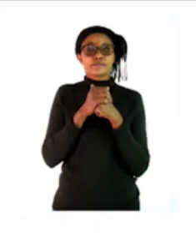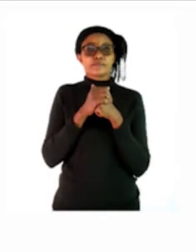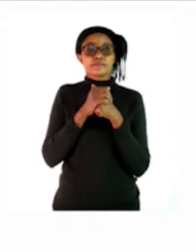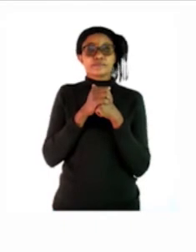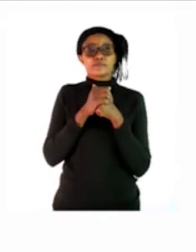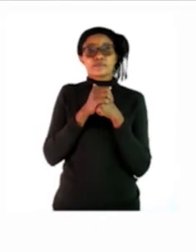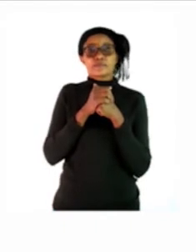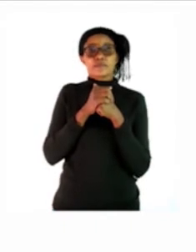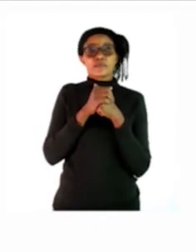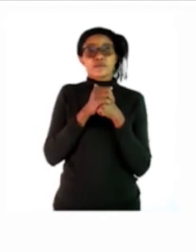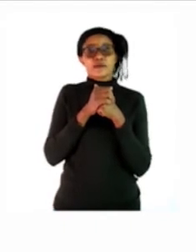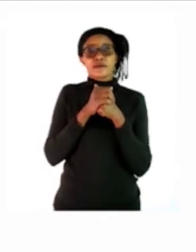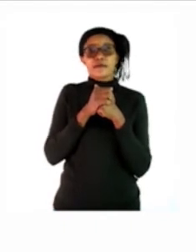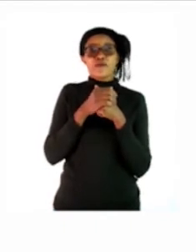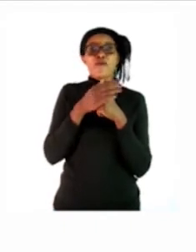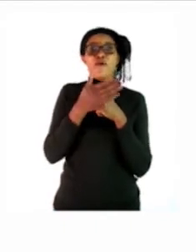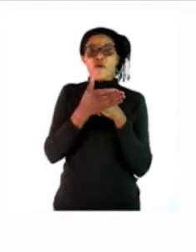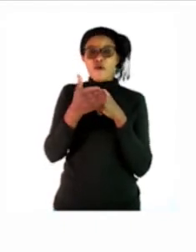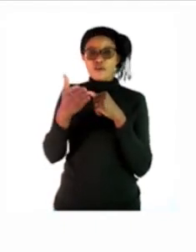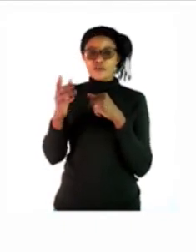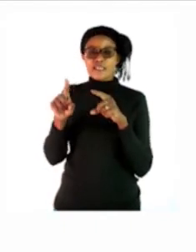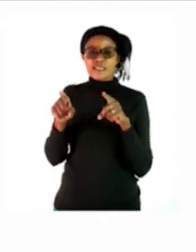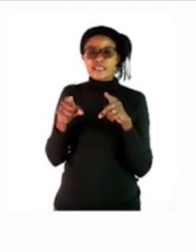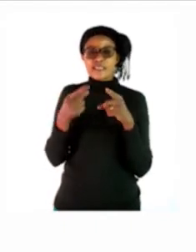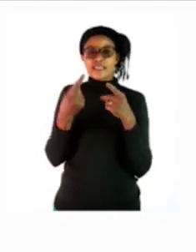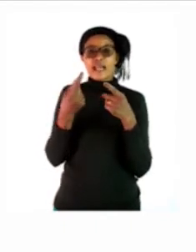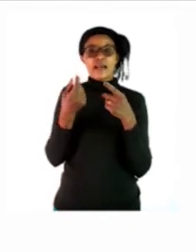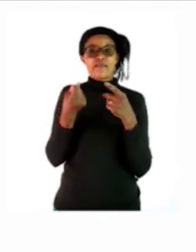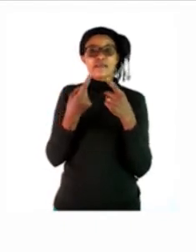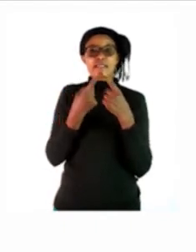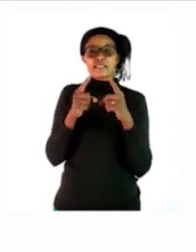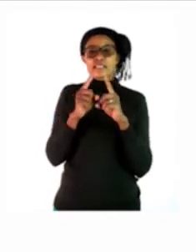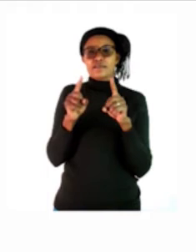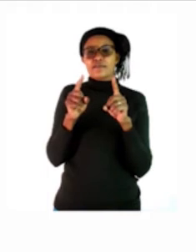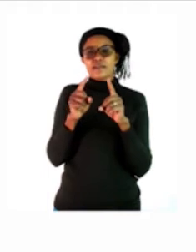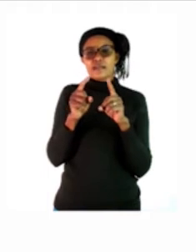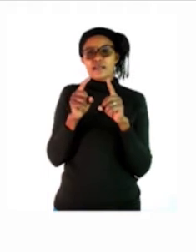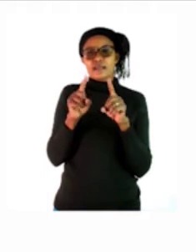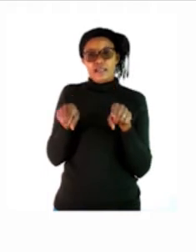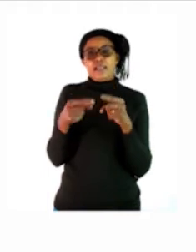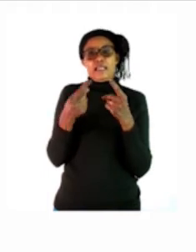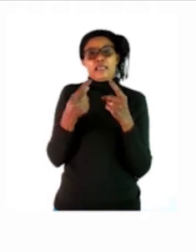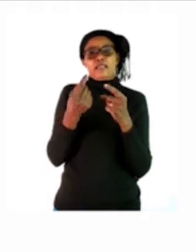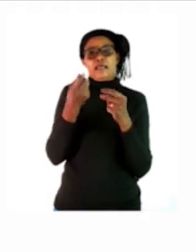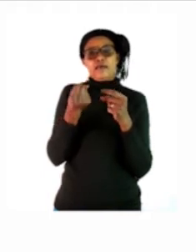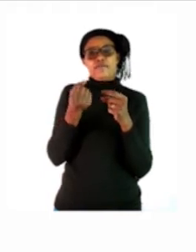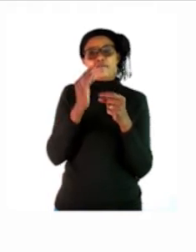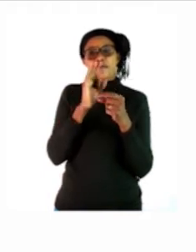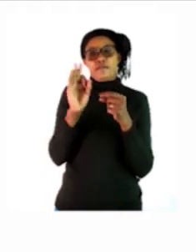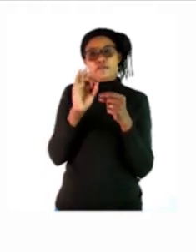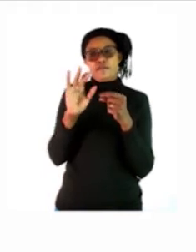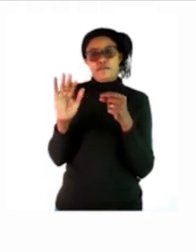All these objects have the letter F in their name. Circle the